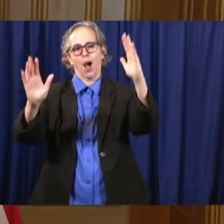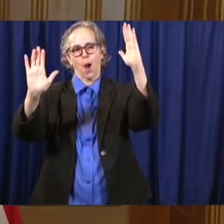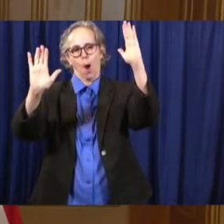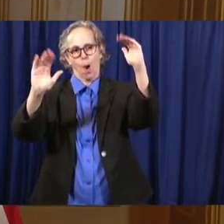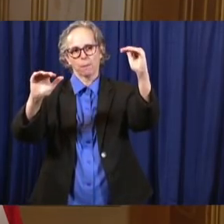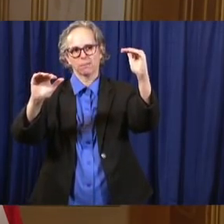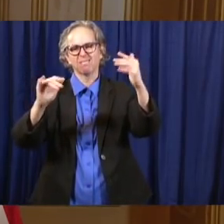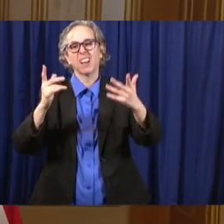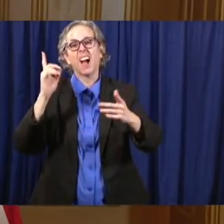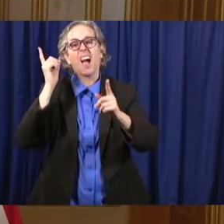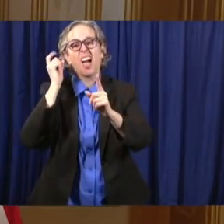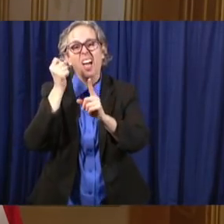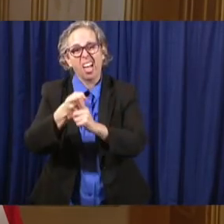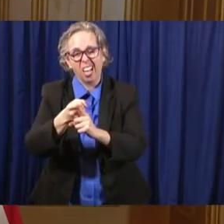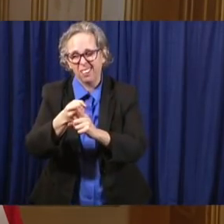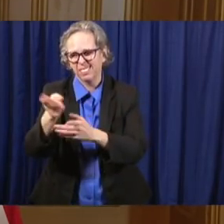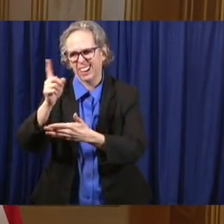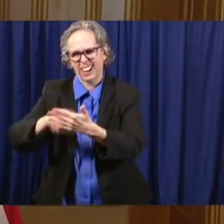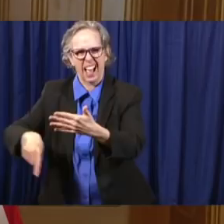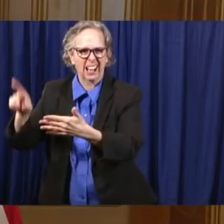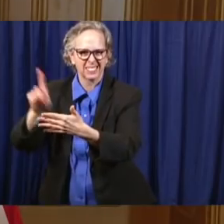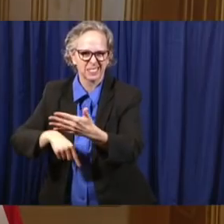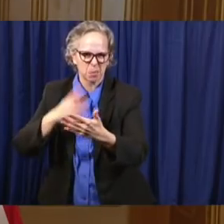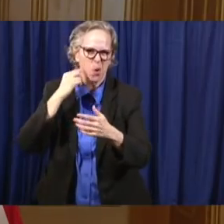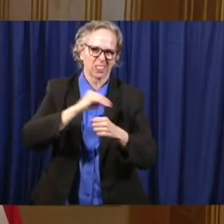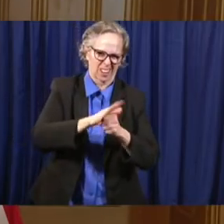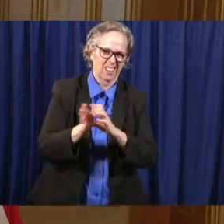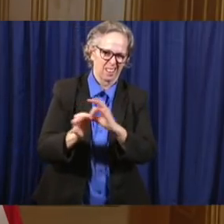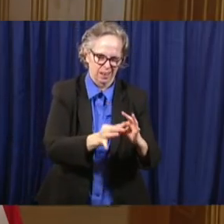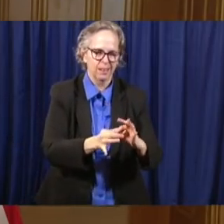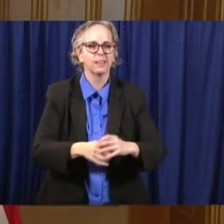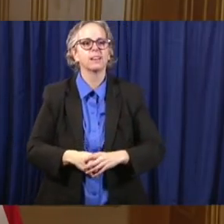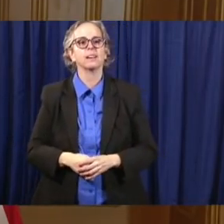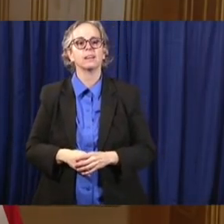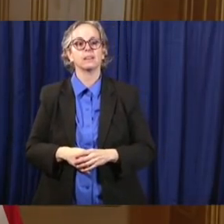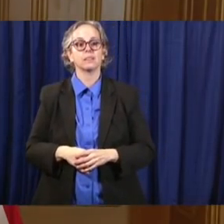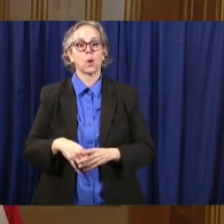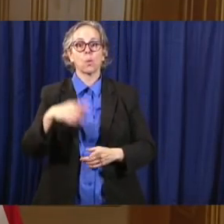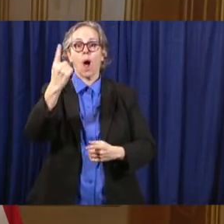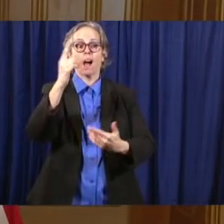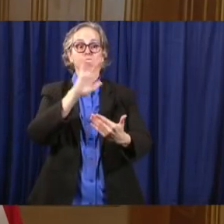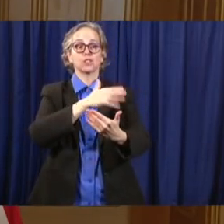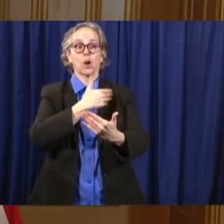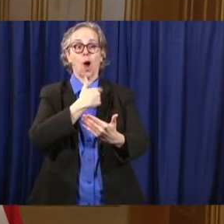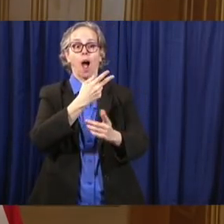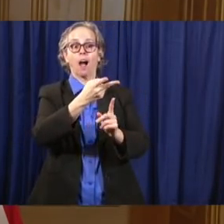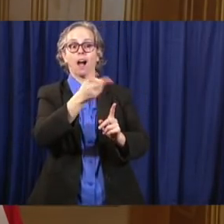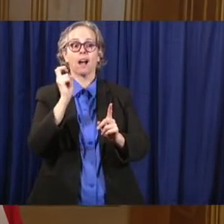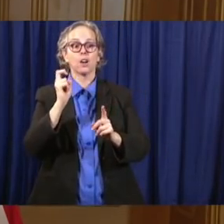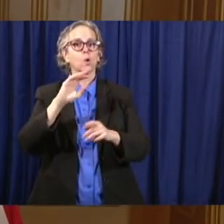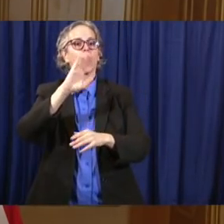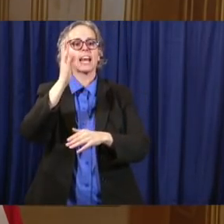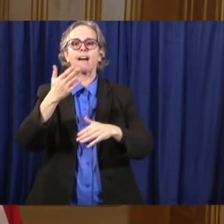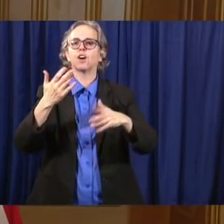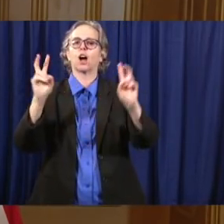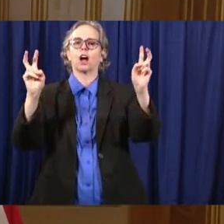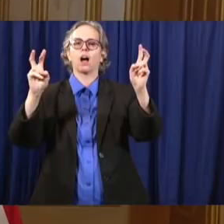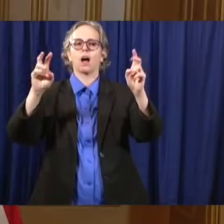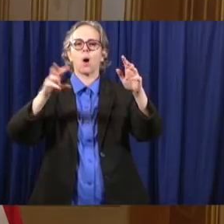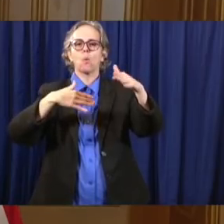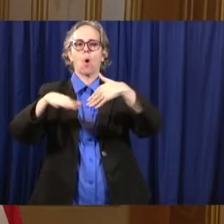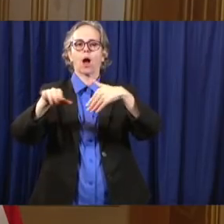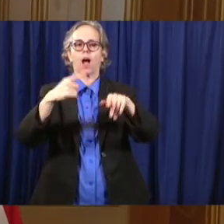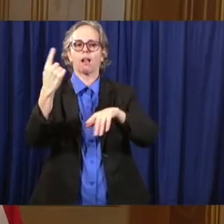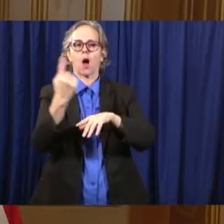encore from that concert was to be You'll Never Walk Alone from the musical Carousel. Members of the chorus,